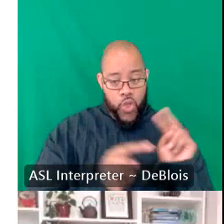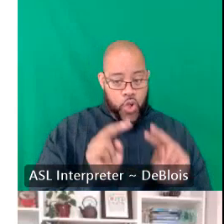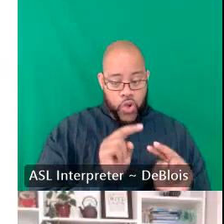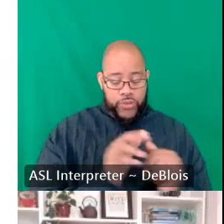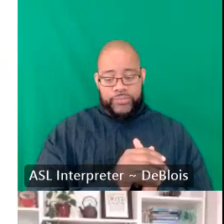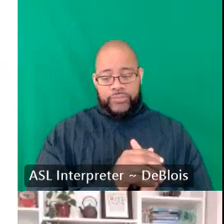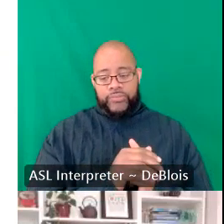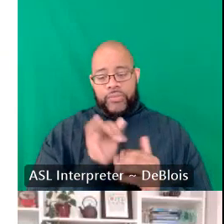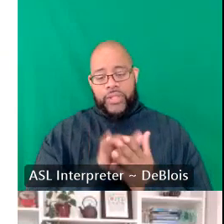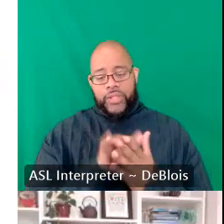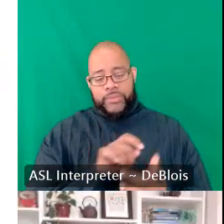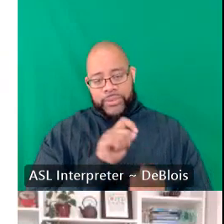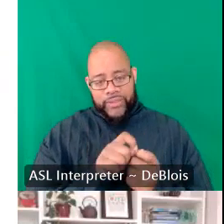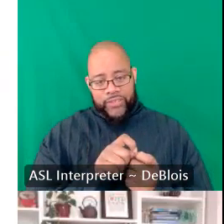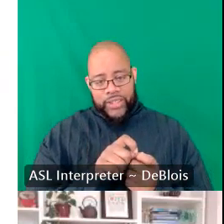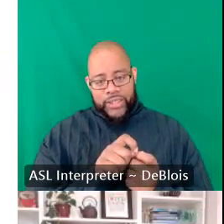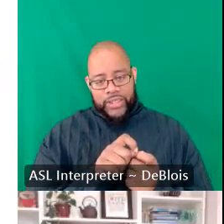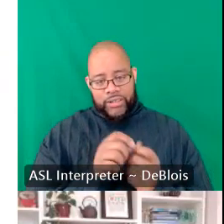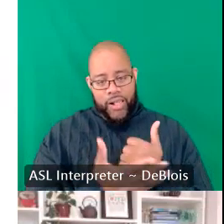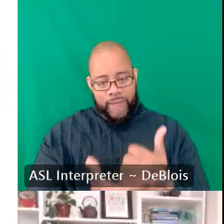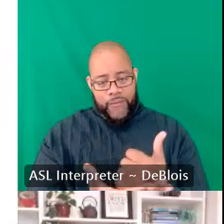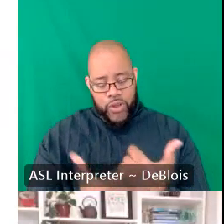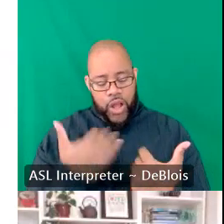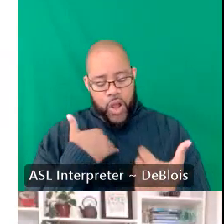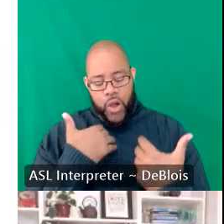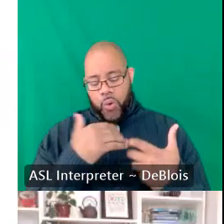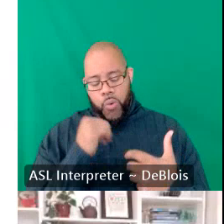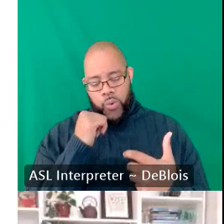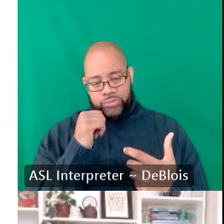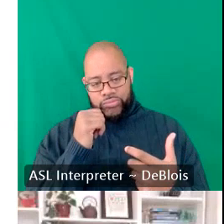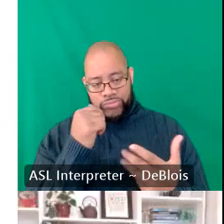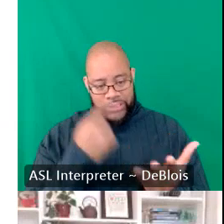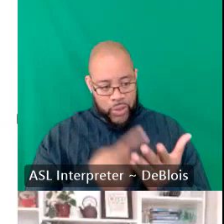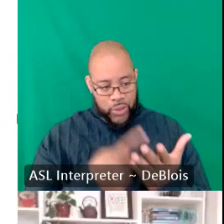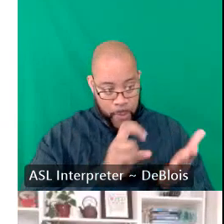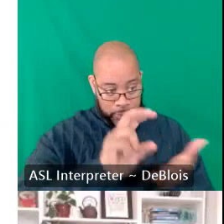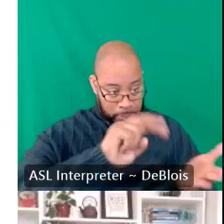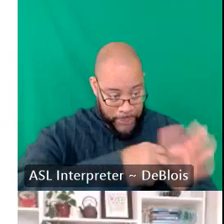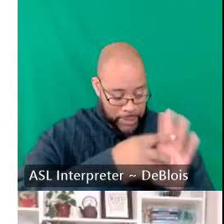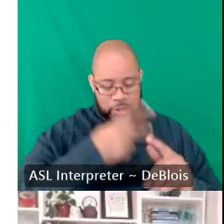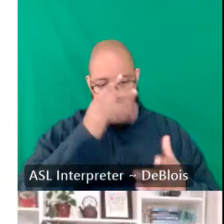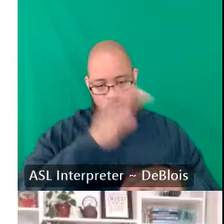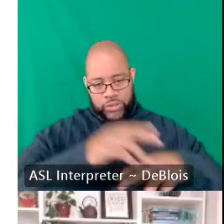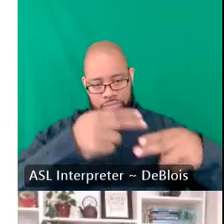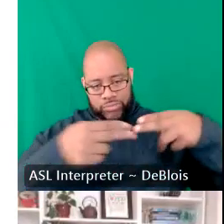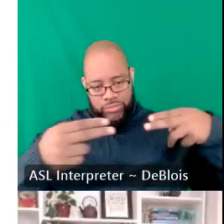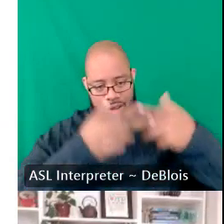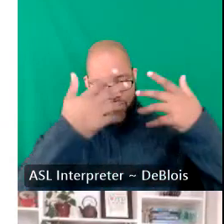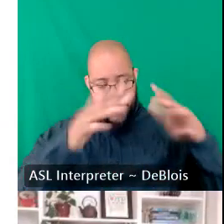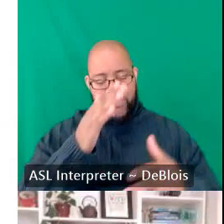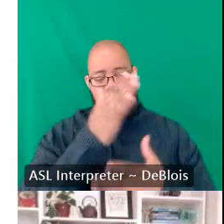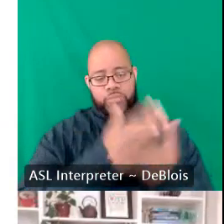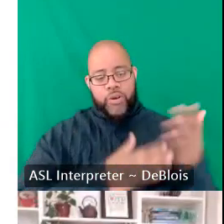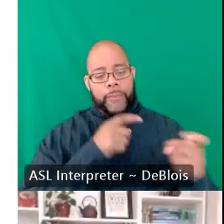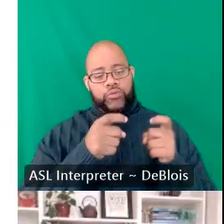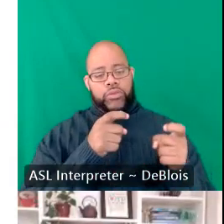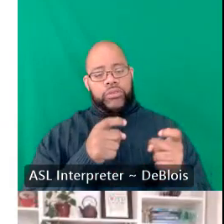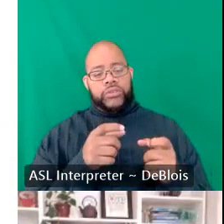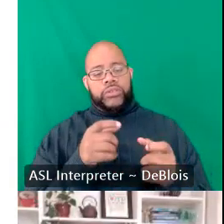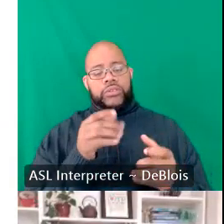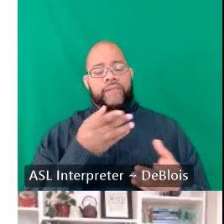are particularly helpful. I won't go over what an apportionment is, but you can see that on the slide. So it's part of the administrative control of